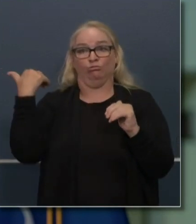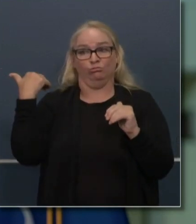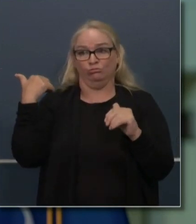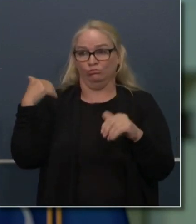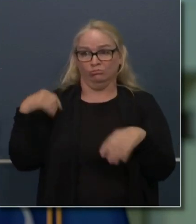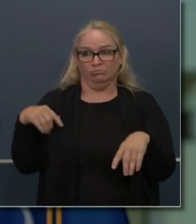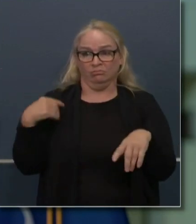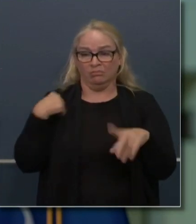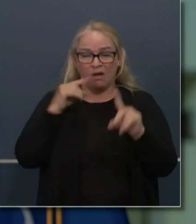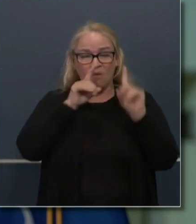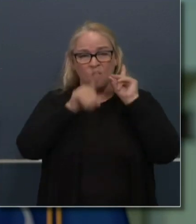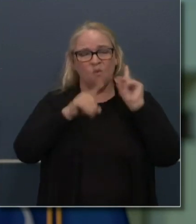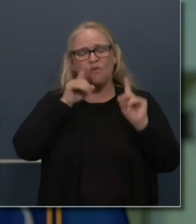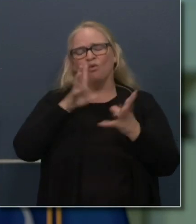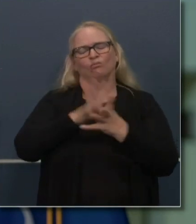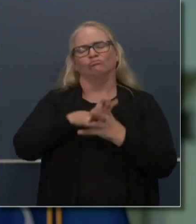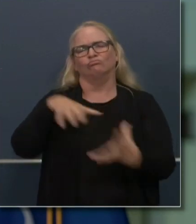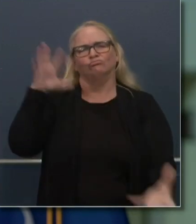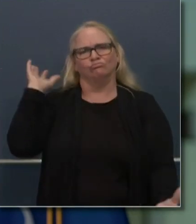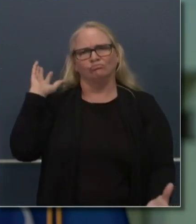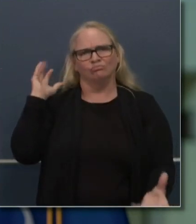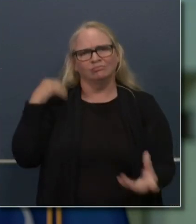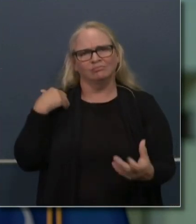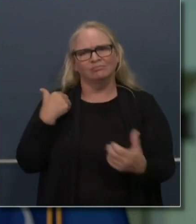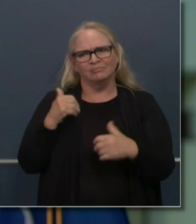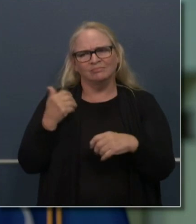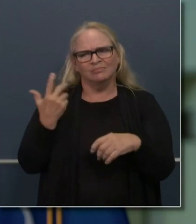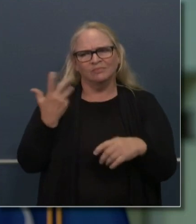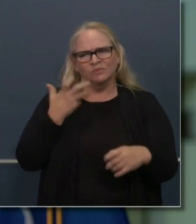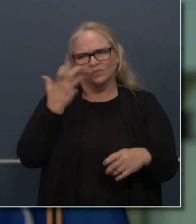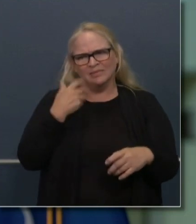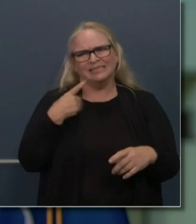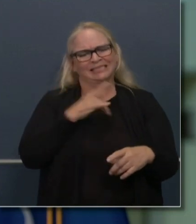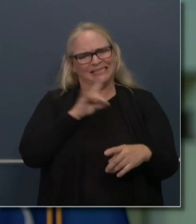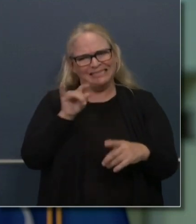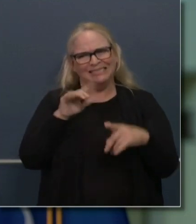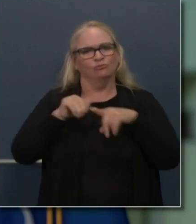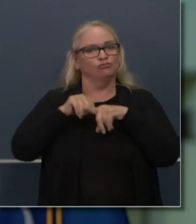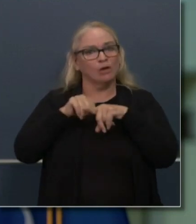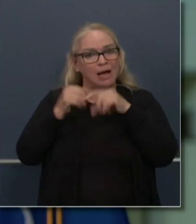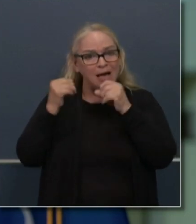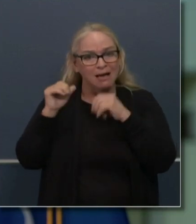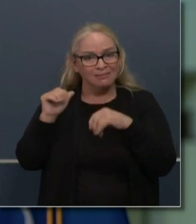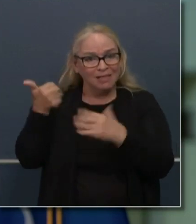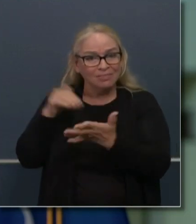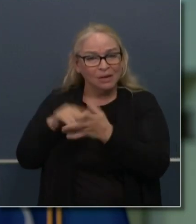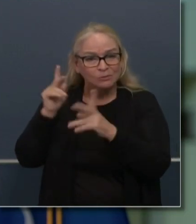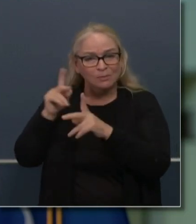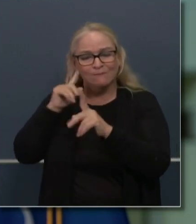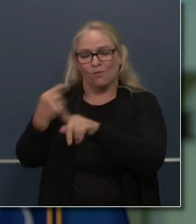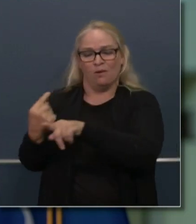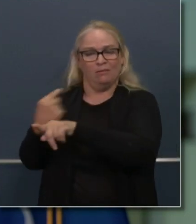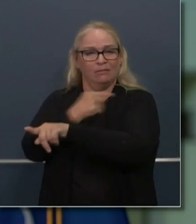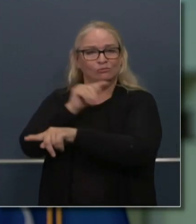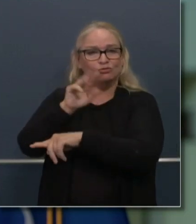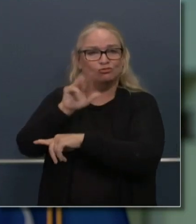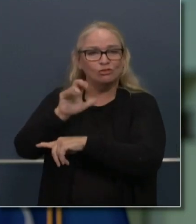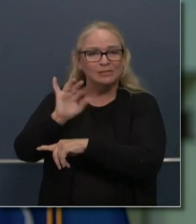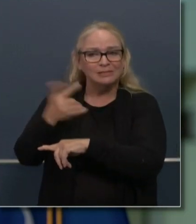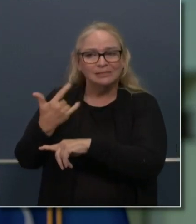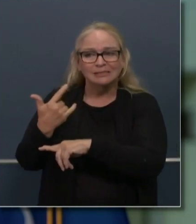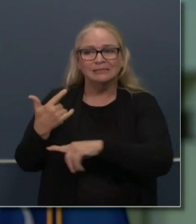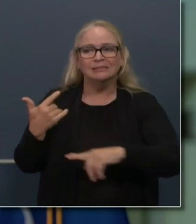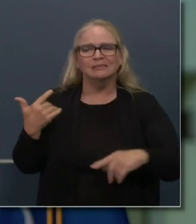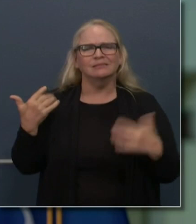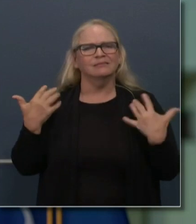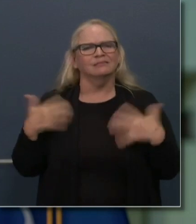exponentially. We gave a phase 1 on our contact tracing, and it assumed, you're right, on the modeling 3,600 cases a